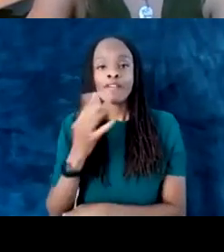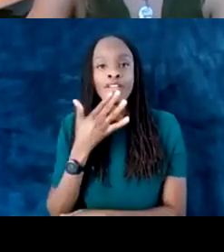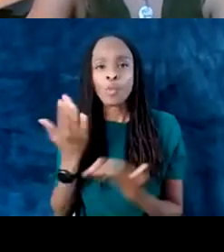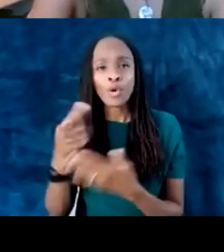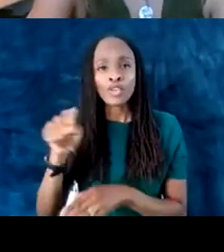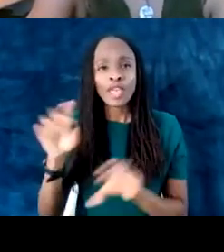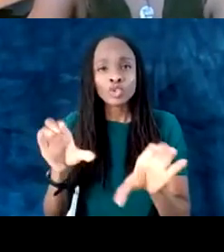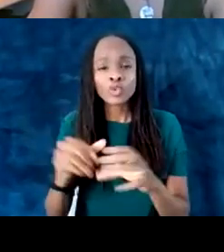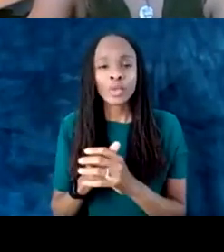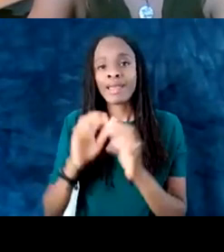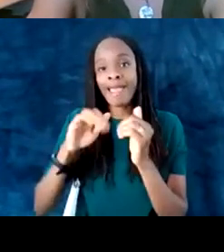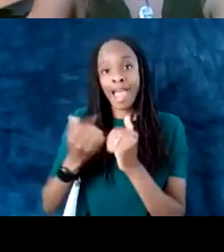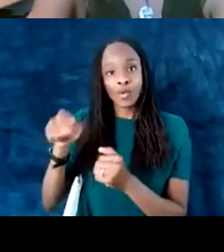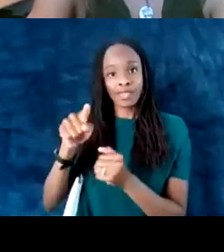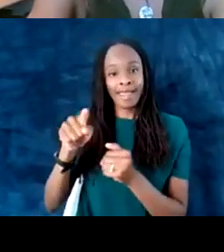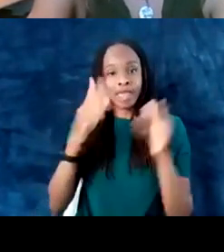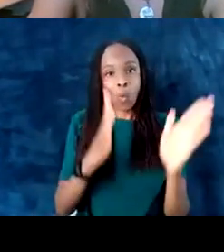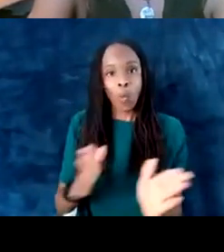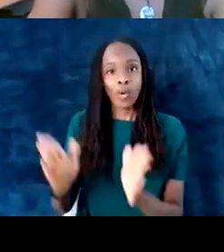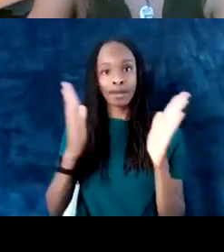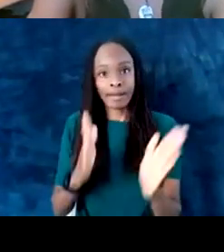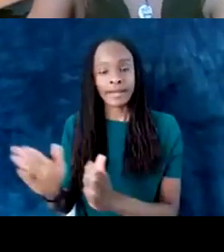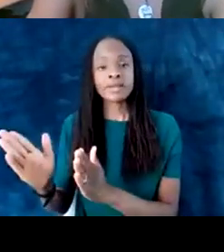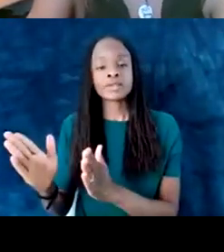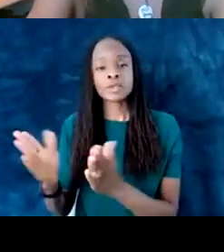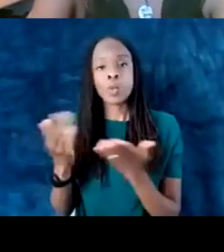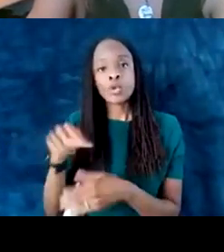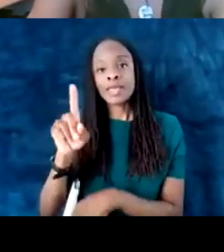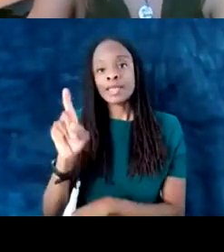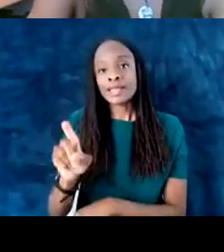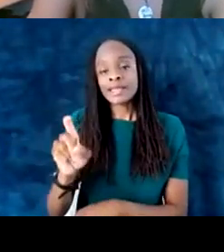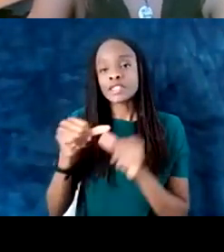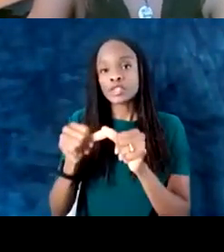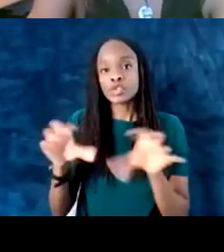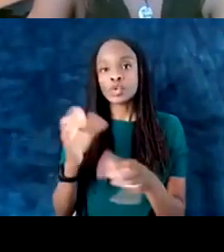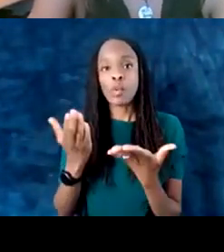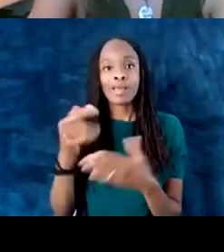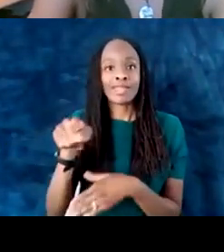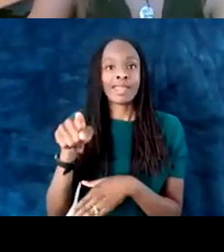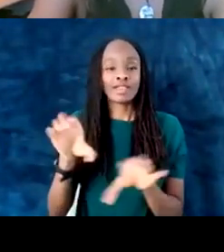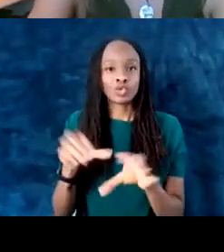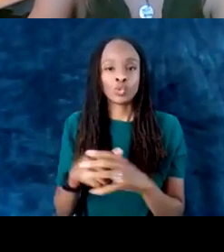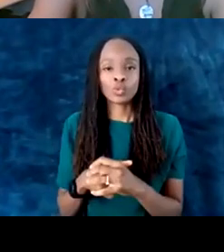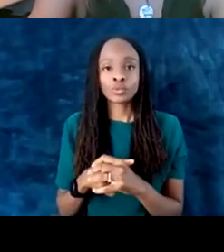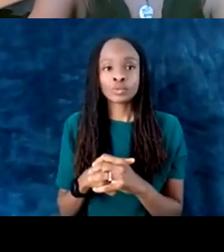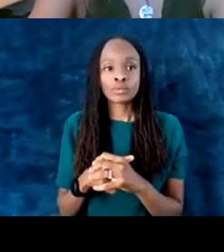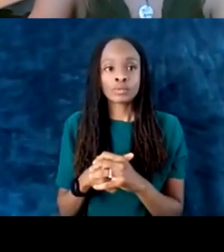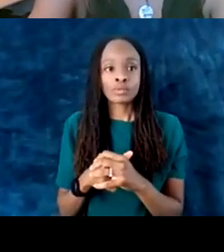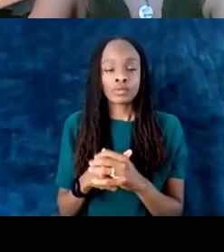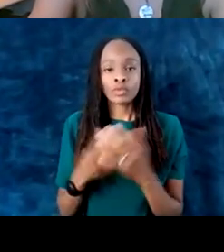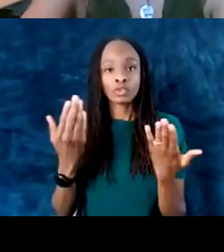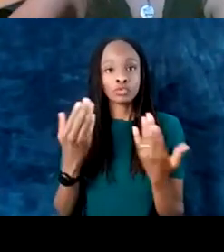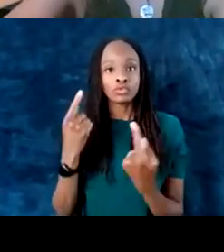doing? How are they organized? What do they need to continue doing what they do in order to kind